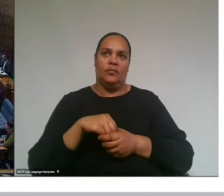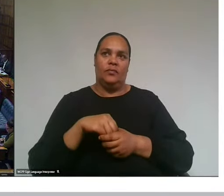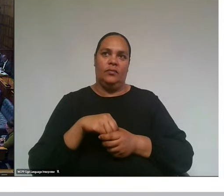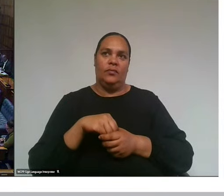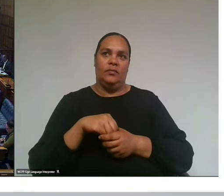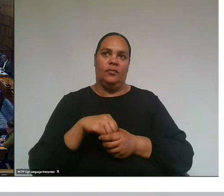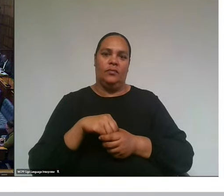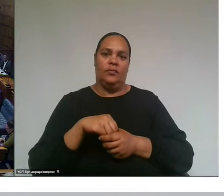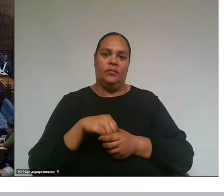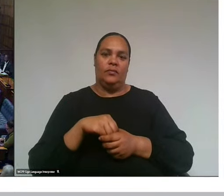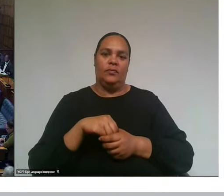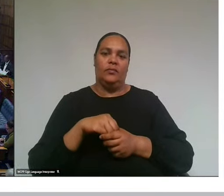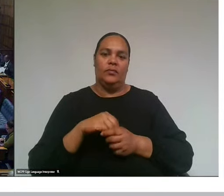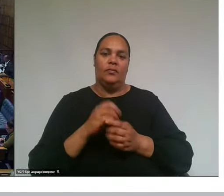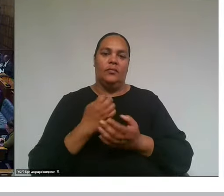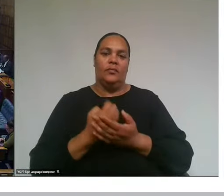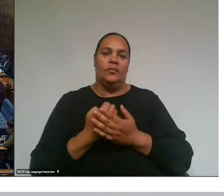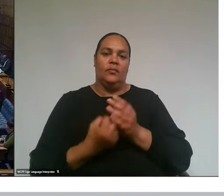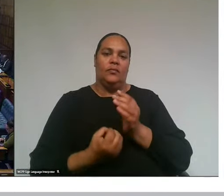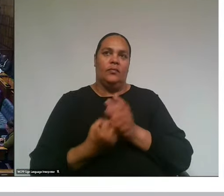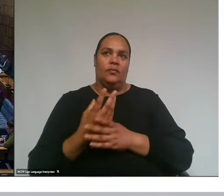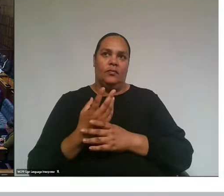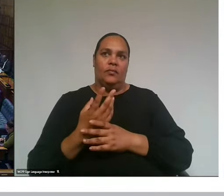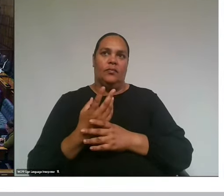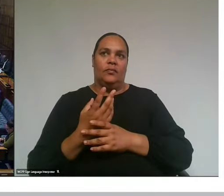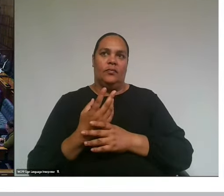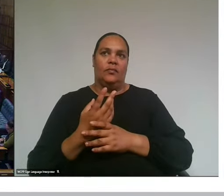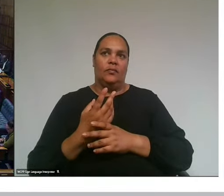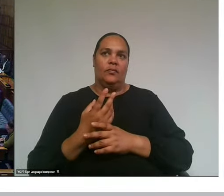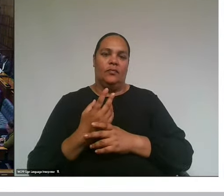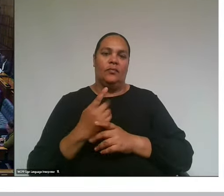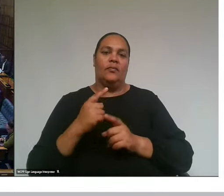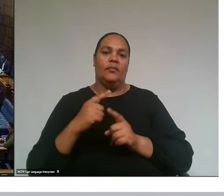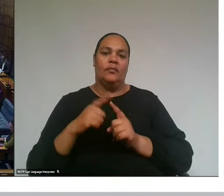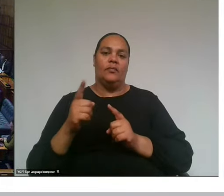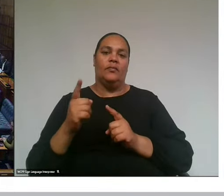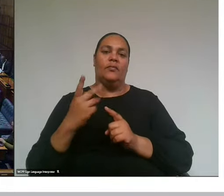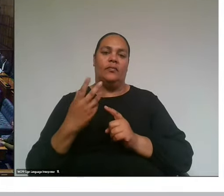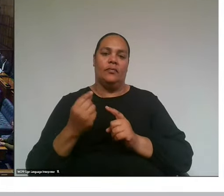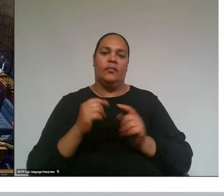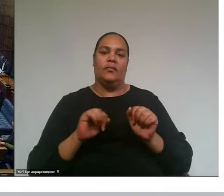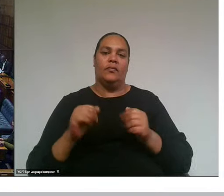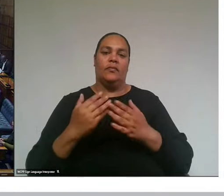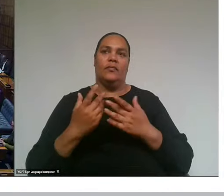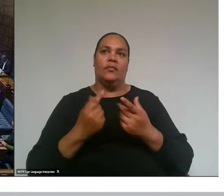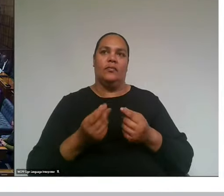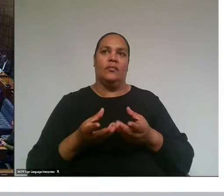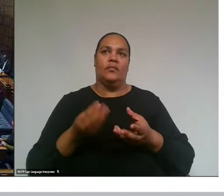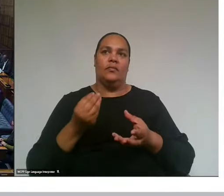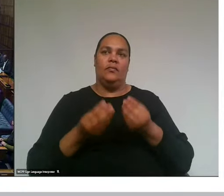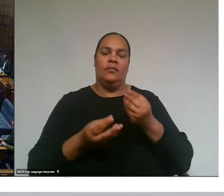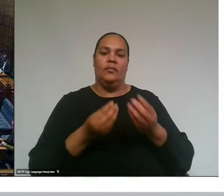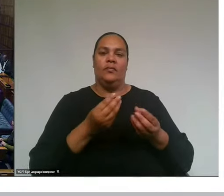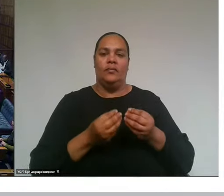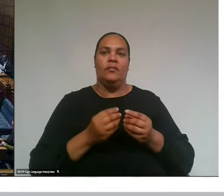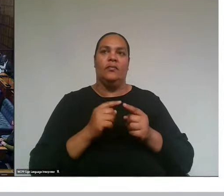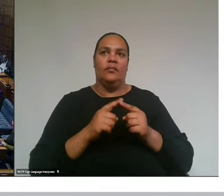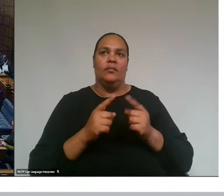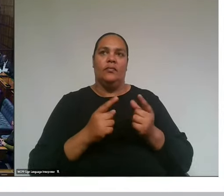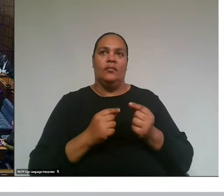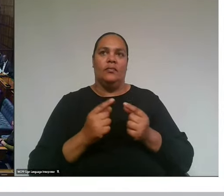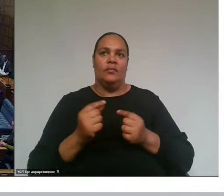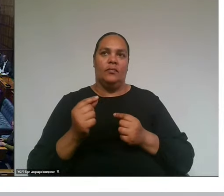int an economic growth that grows at a higher percentage and and is able to pick up others that are on the